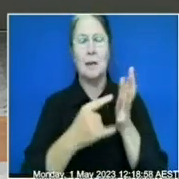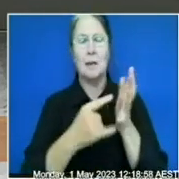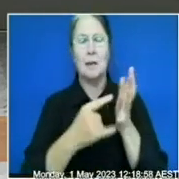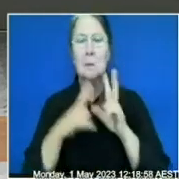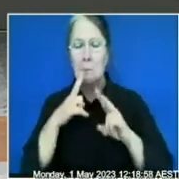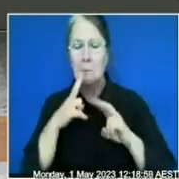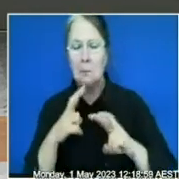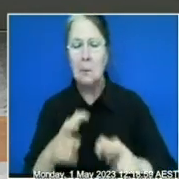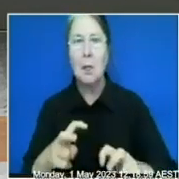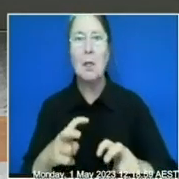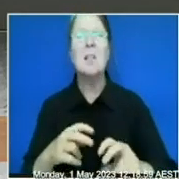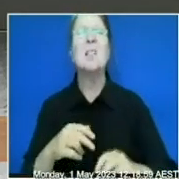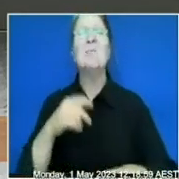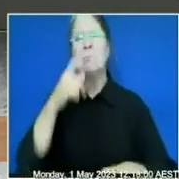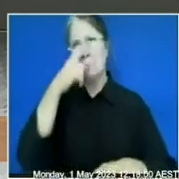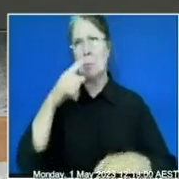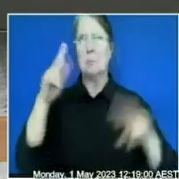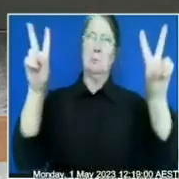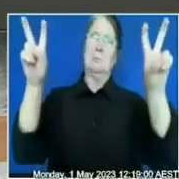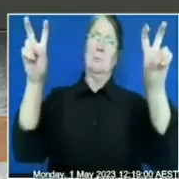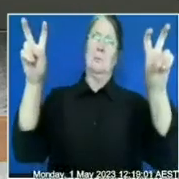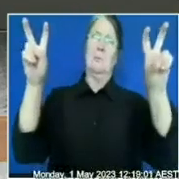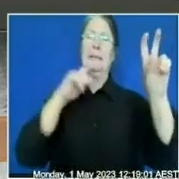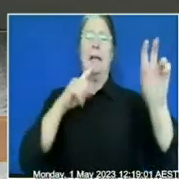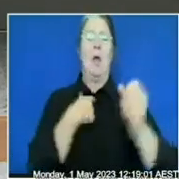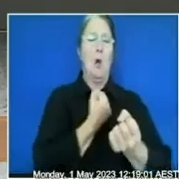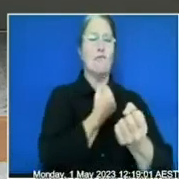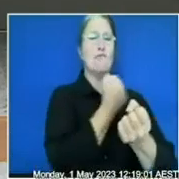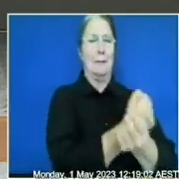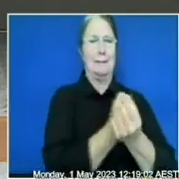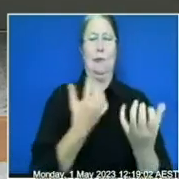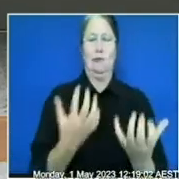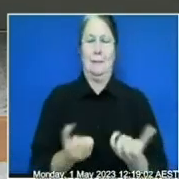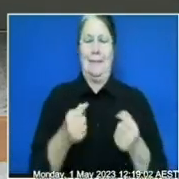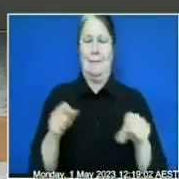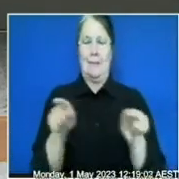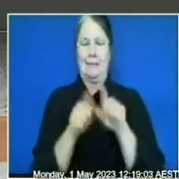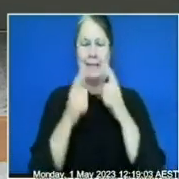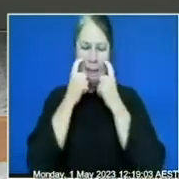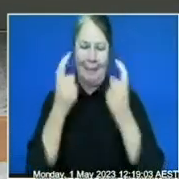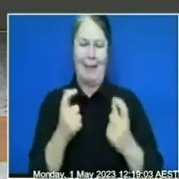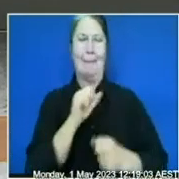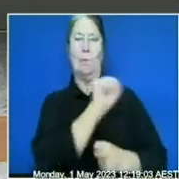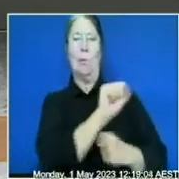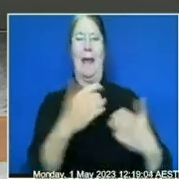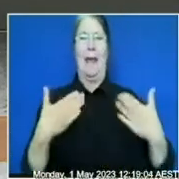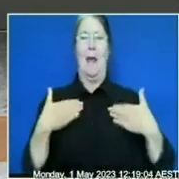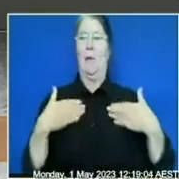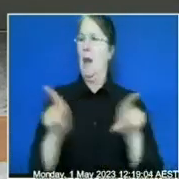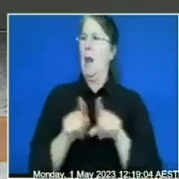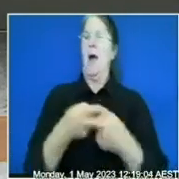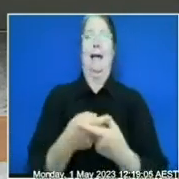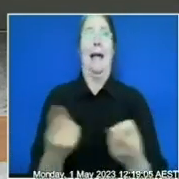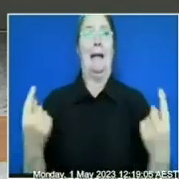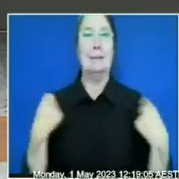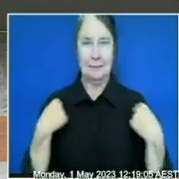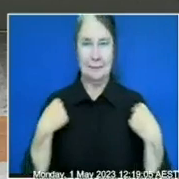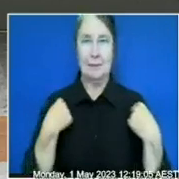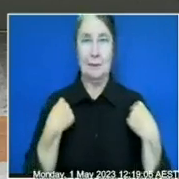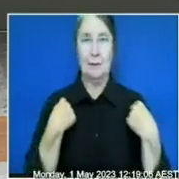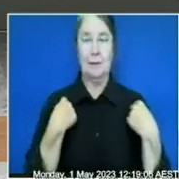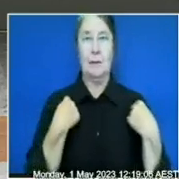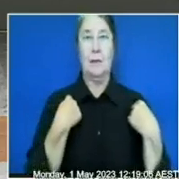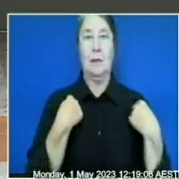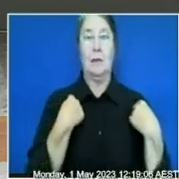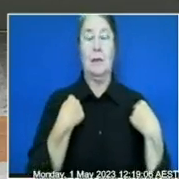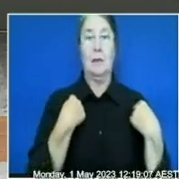Because prisoners are detained and cannot generally leave prison to access the health services that you manage or